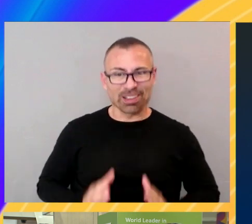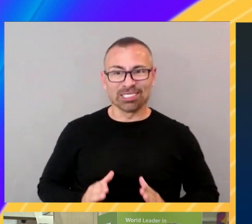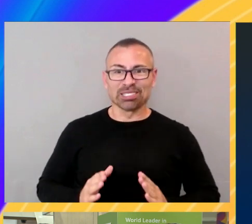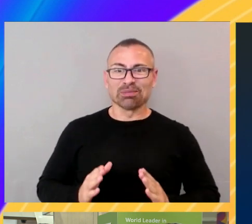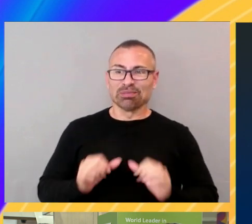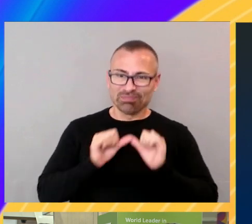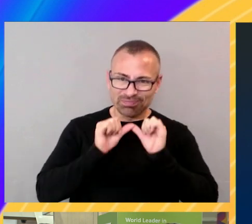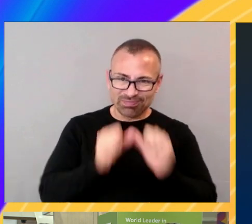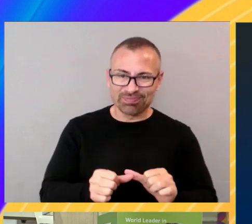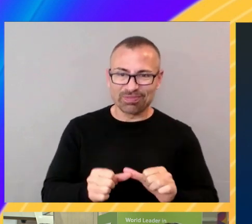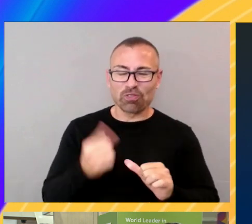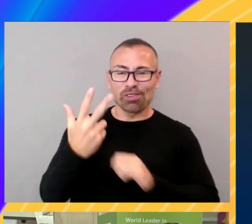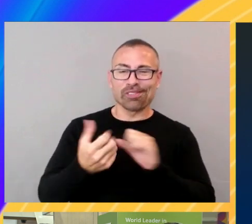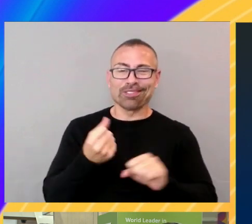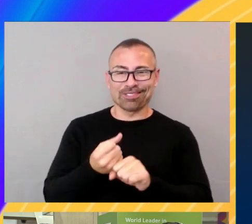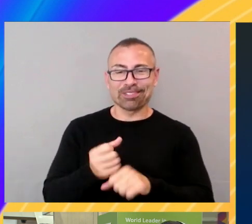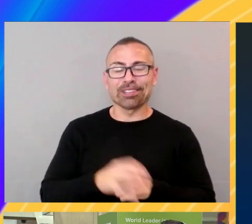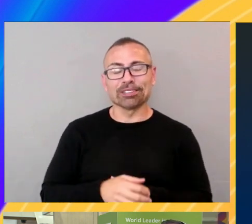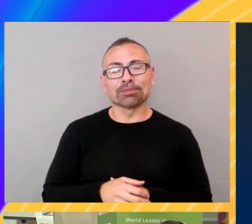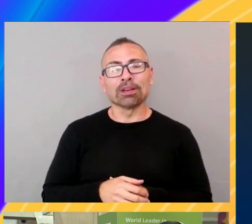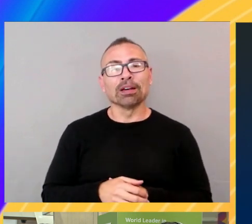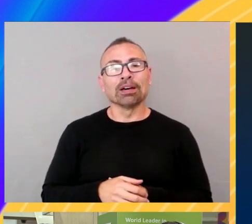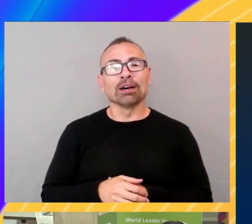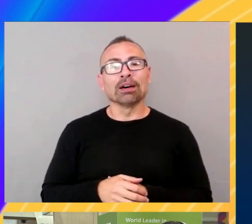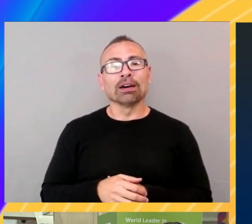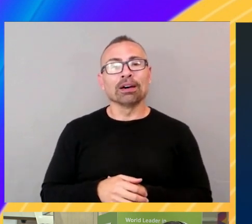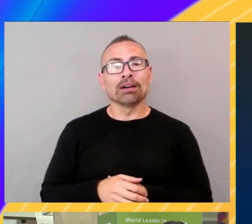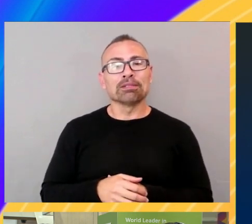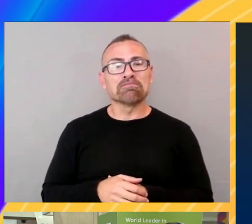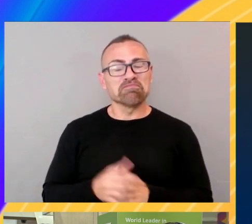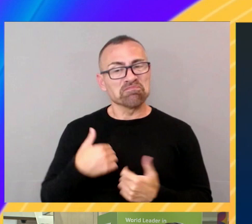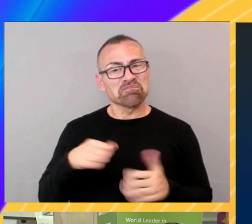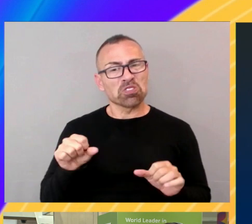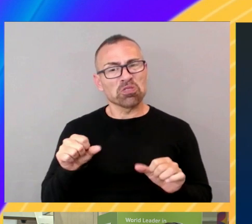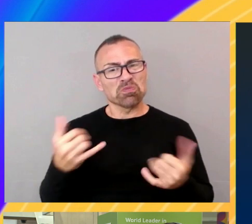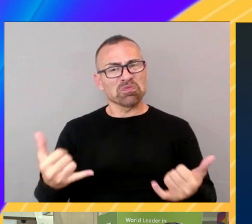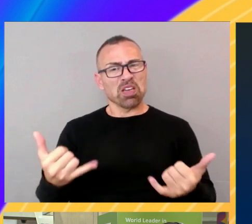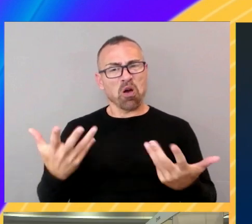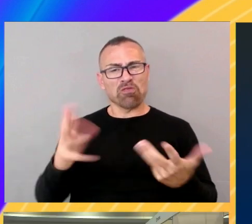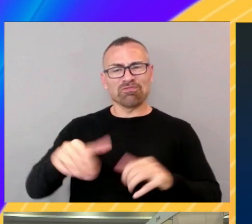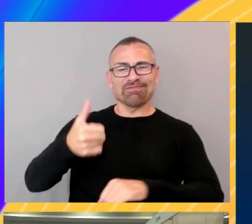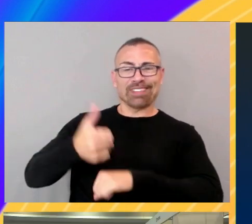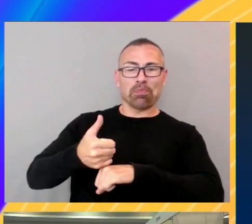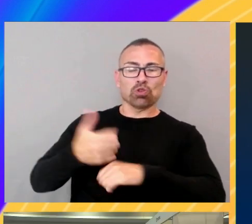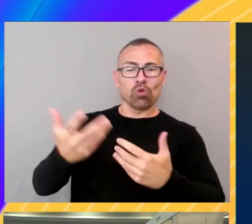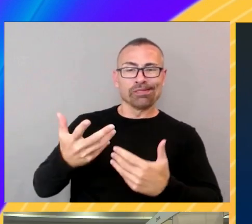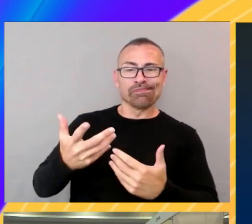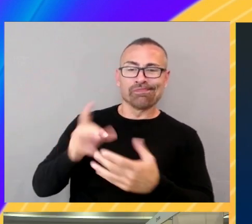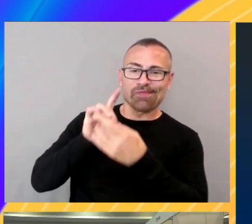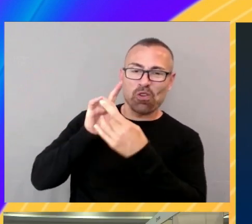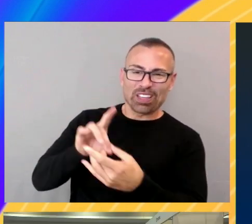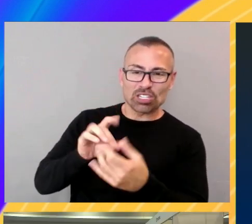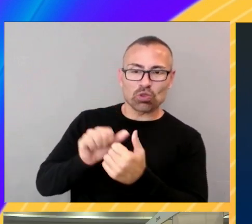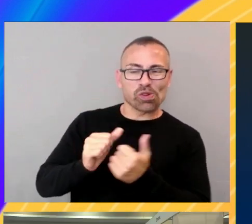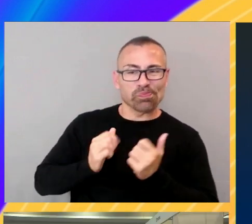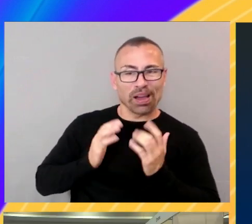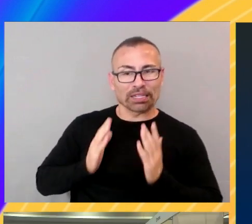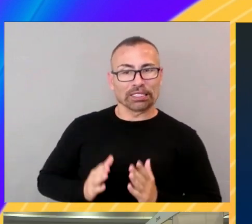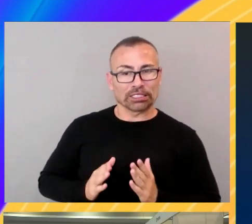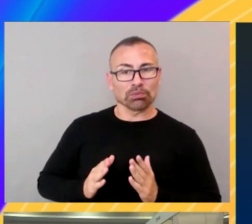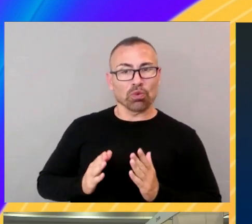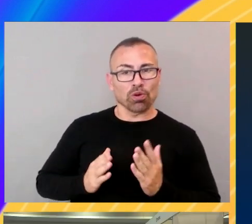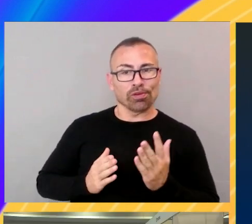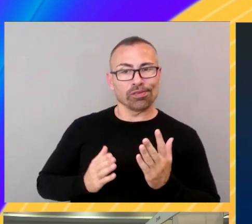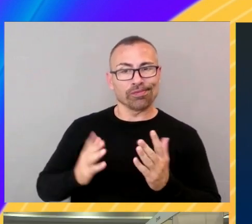at AWS. So have been able to establish some of that relationship with my customer over 3 years. I'm sure we'll talk about more.